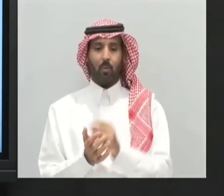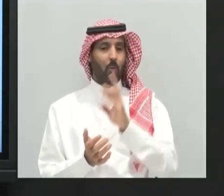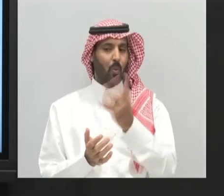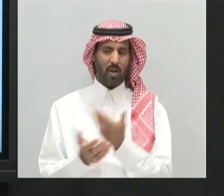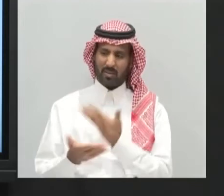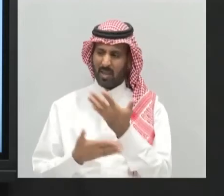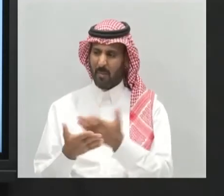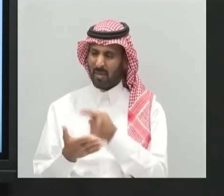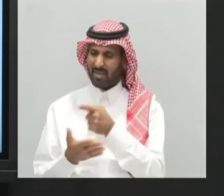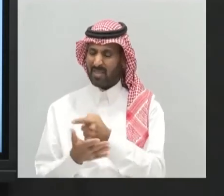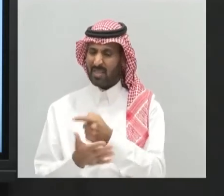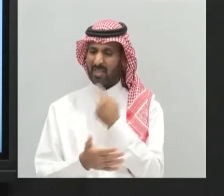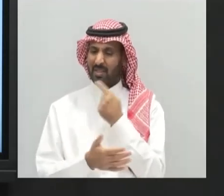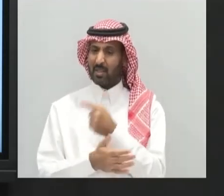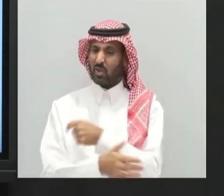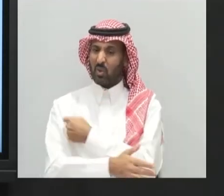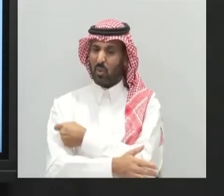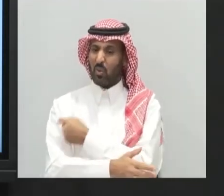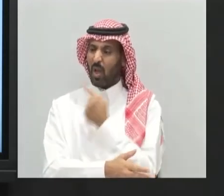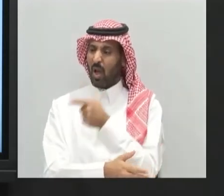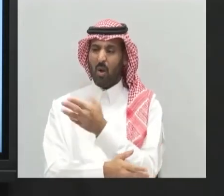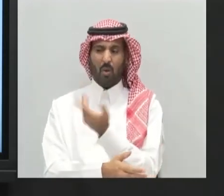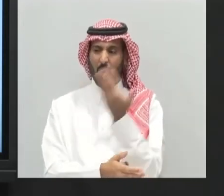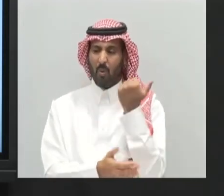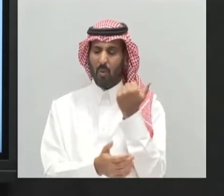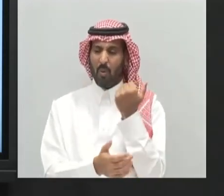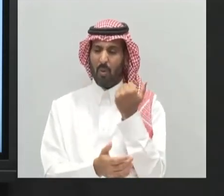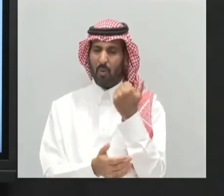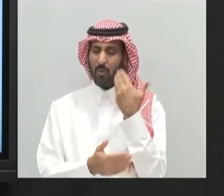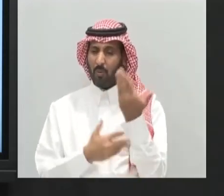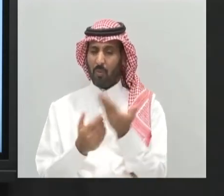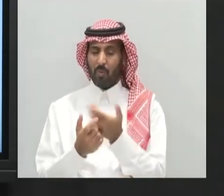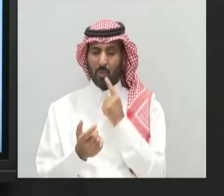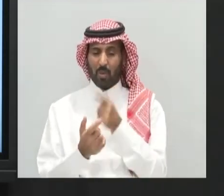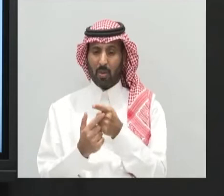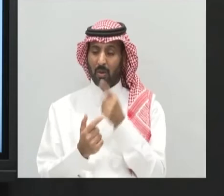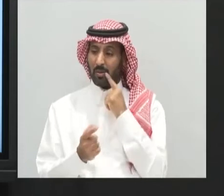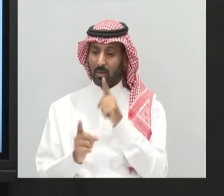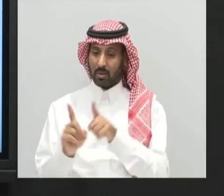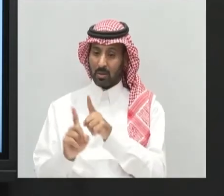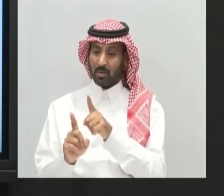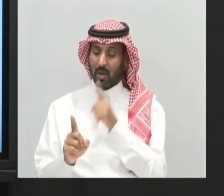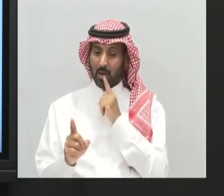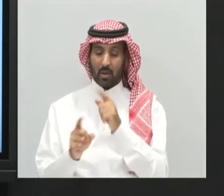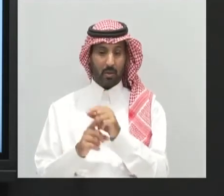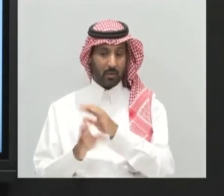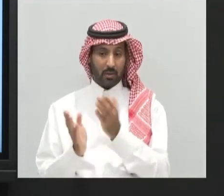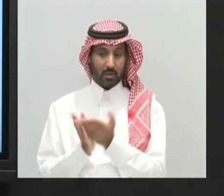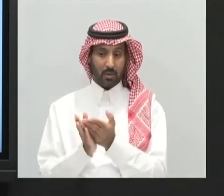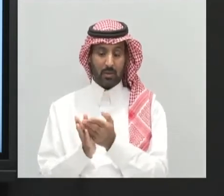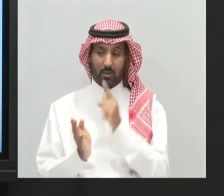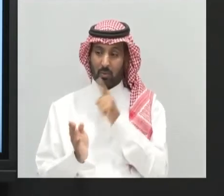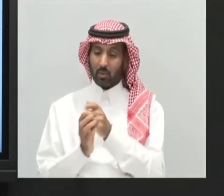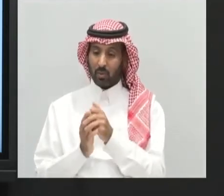What happened to you yesterday? When we ask someone, maybe your partner, your classmate,